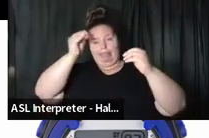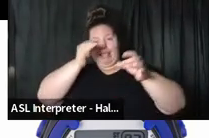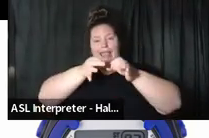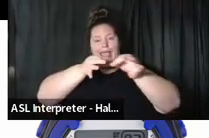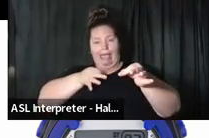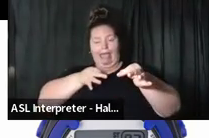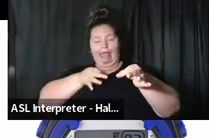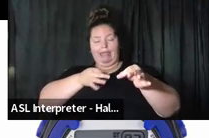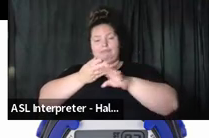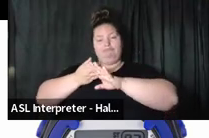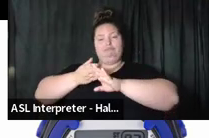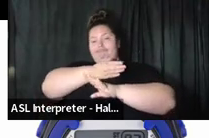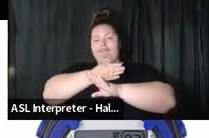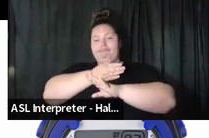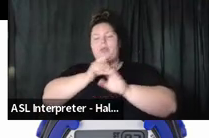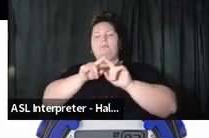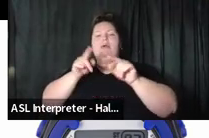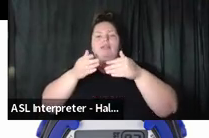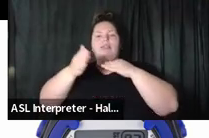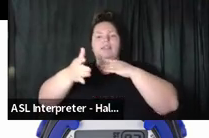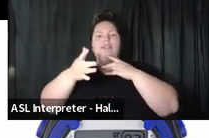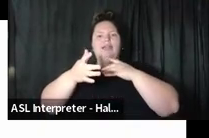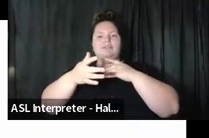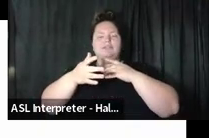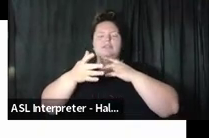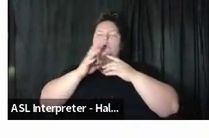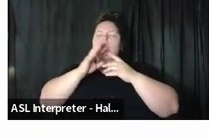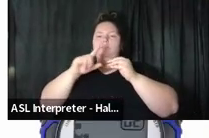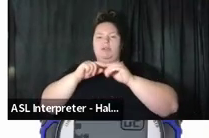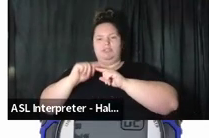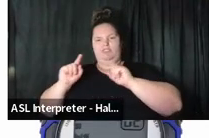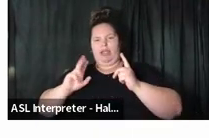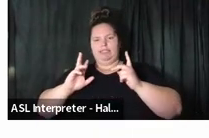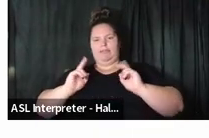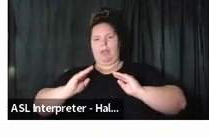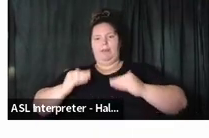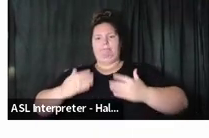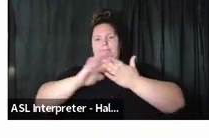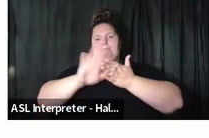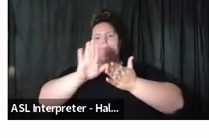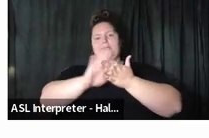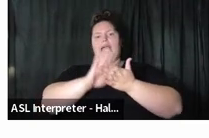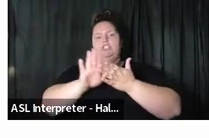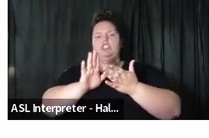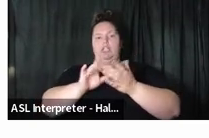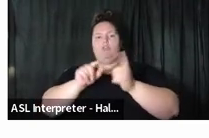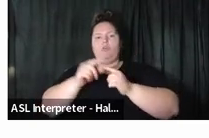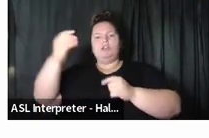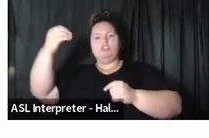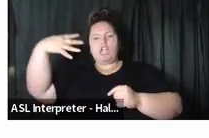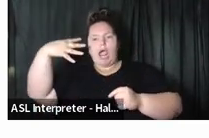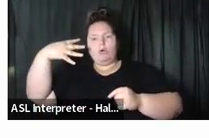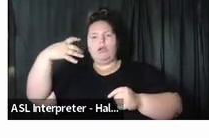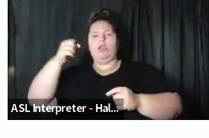we kind of talk more about different types of hygiene, like when it comes to showering or different types